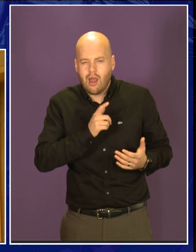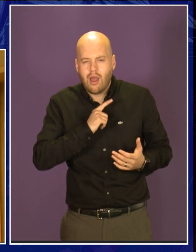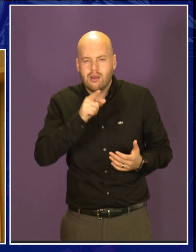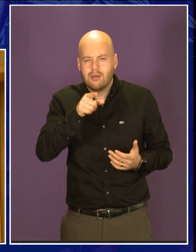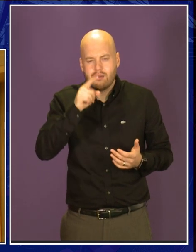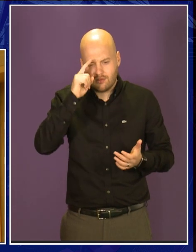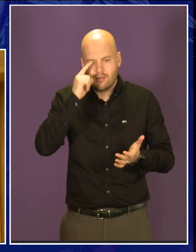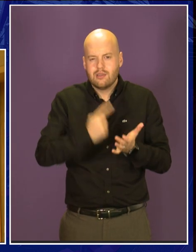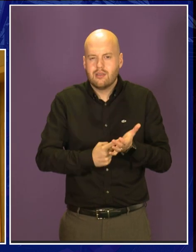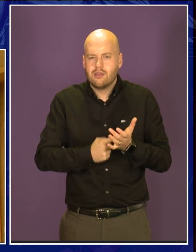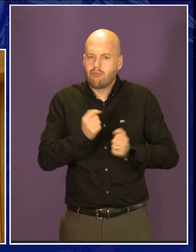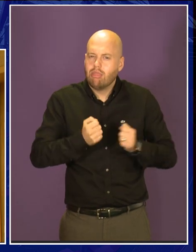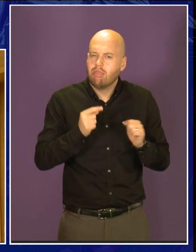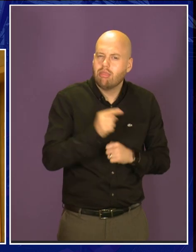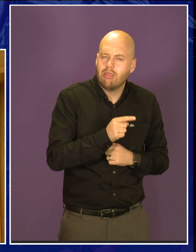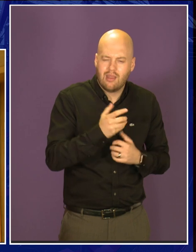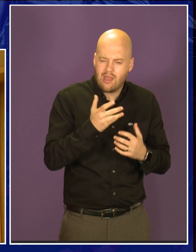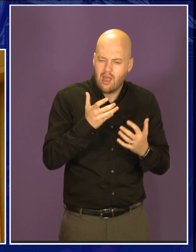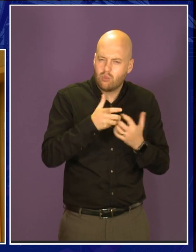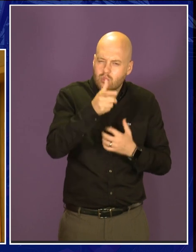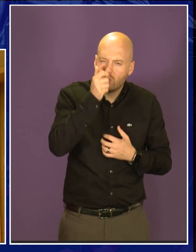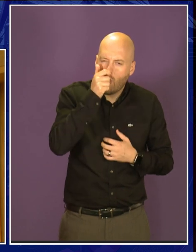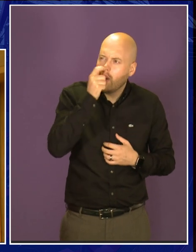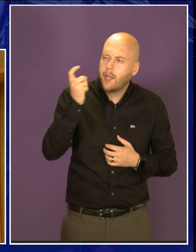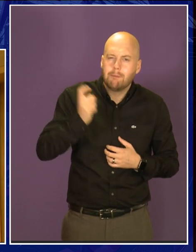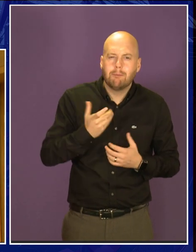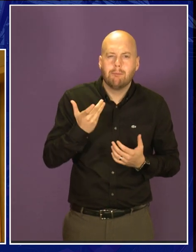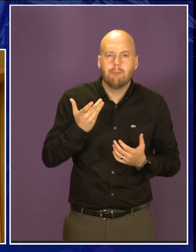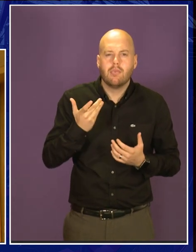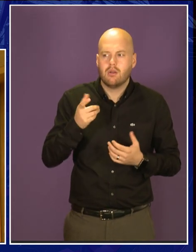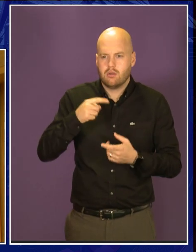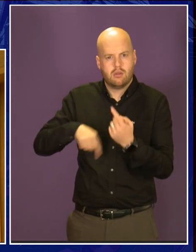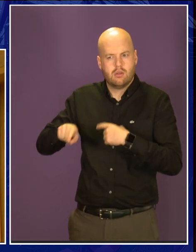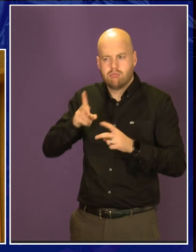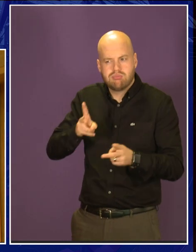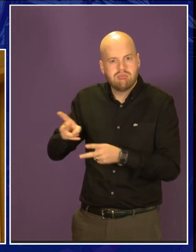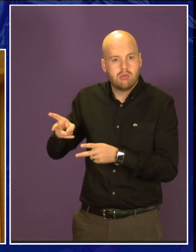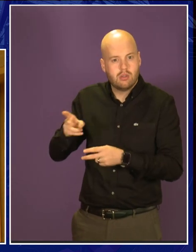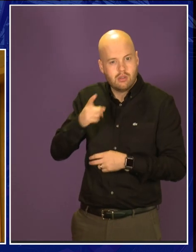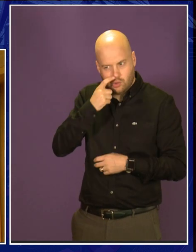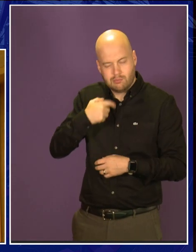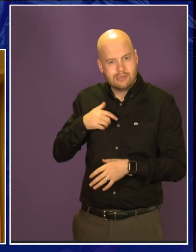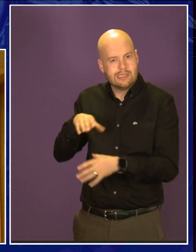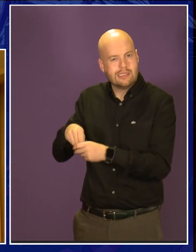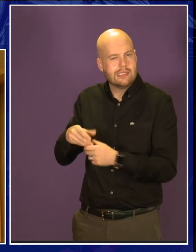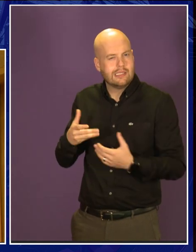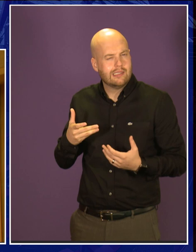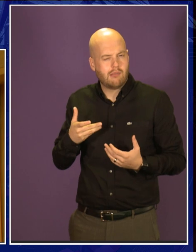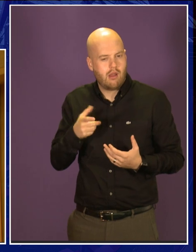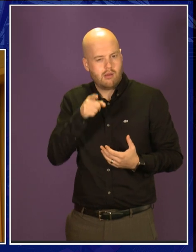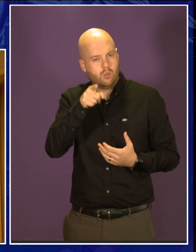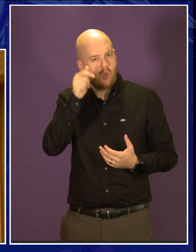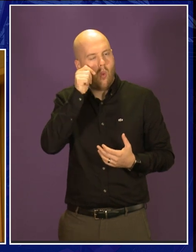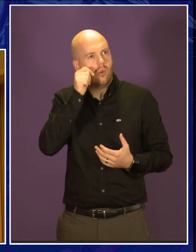move? How did you know when you reached that roadblock that these people were going to kill us? And you made us turn